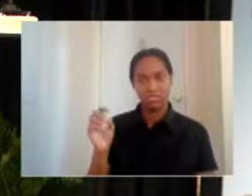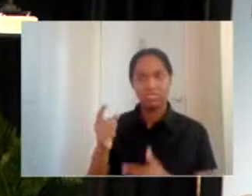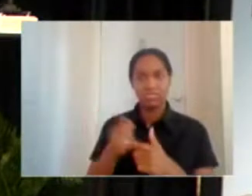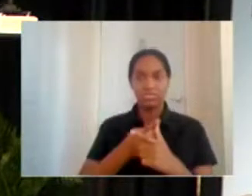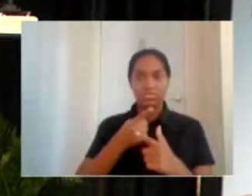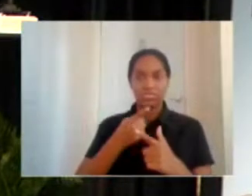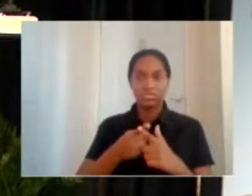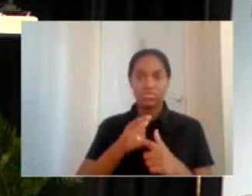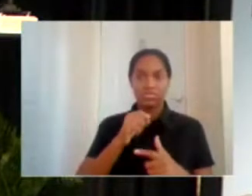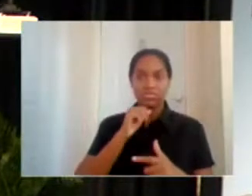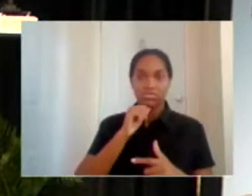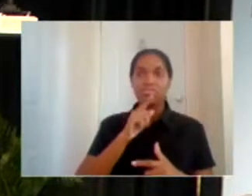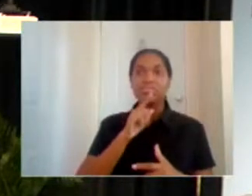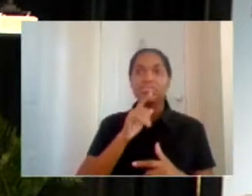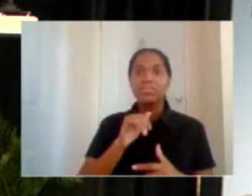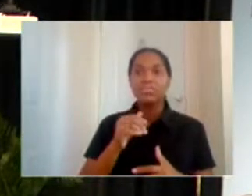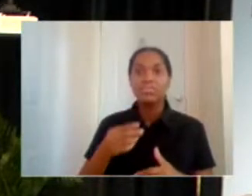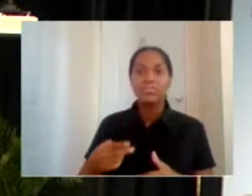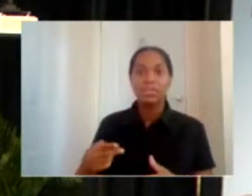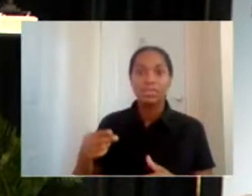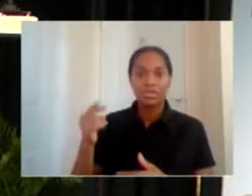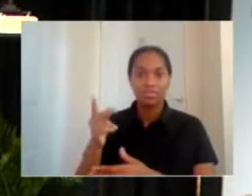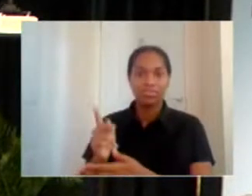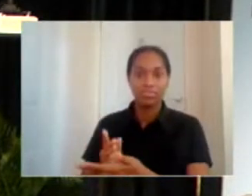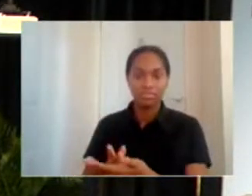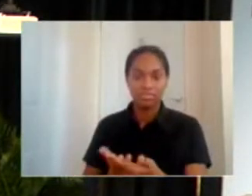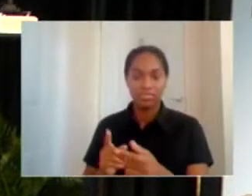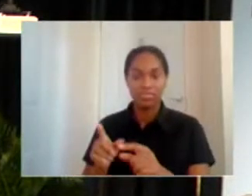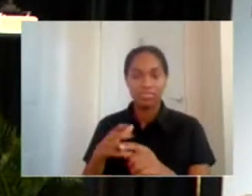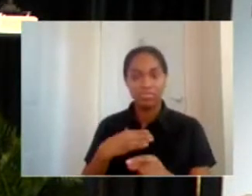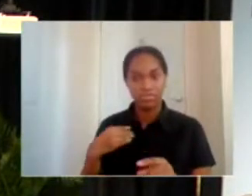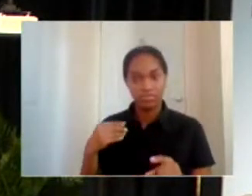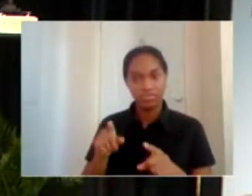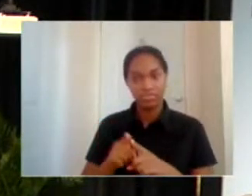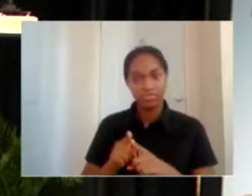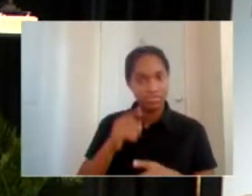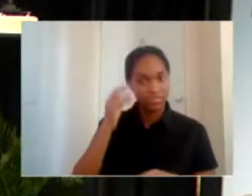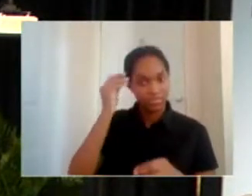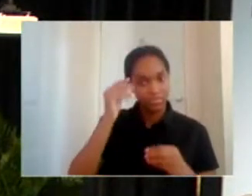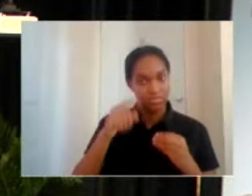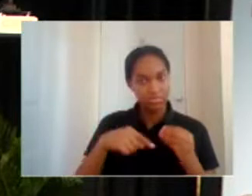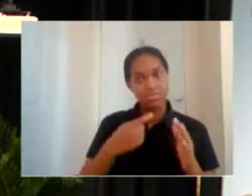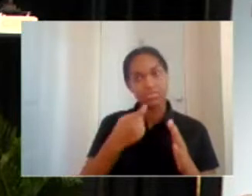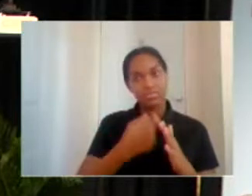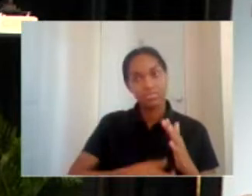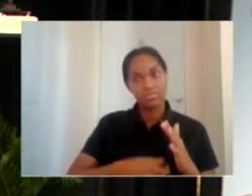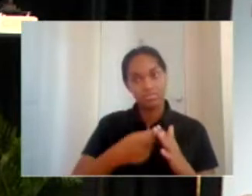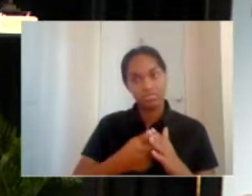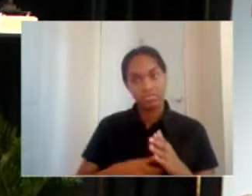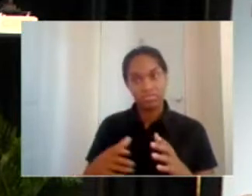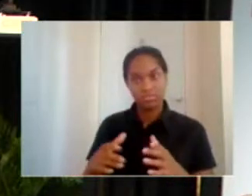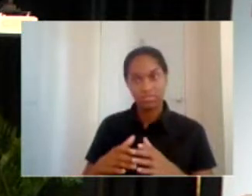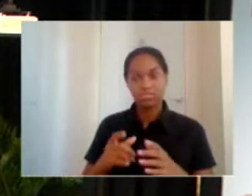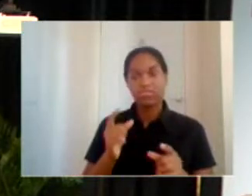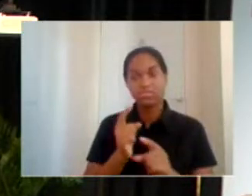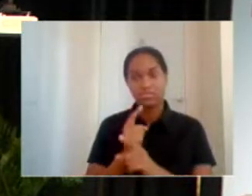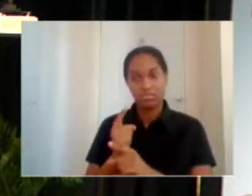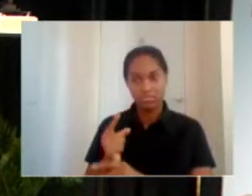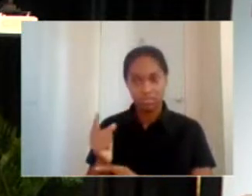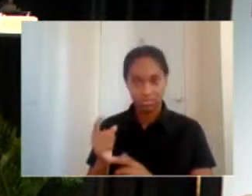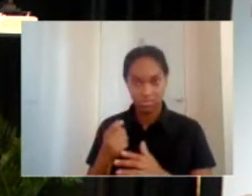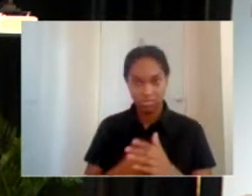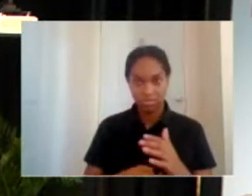not necessarily the high end. And also think about pricing the sets appropriately as